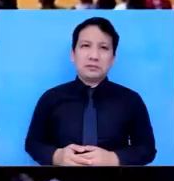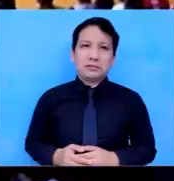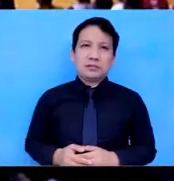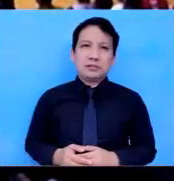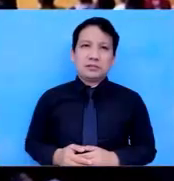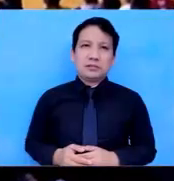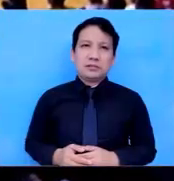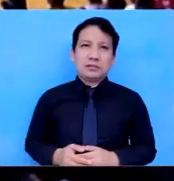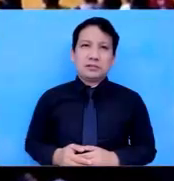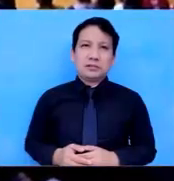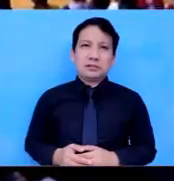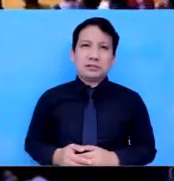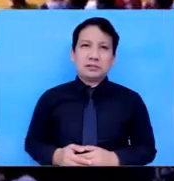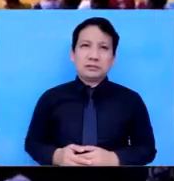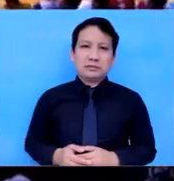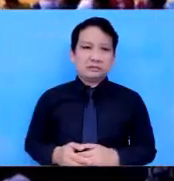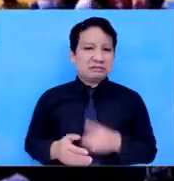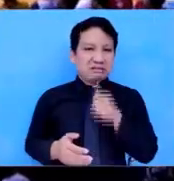buzzard